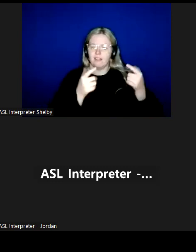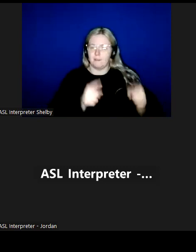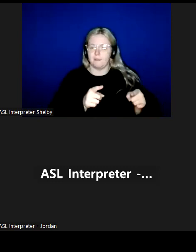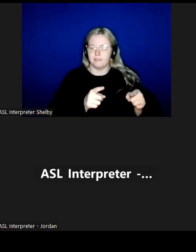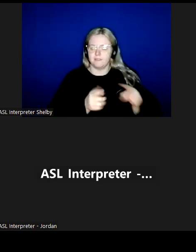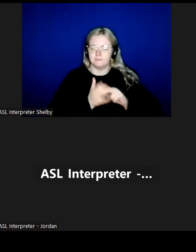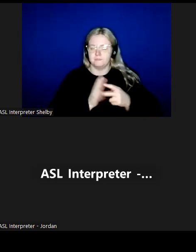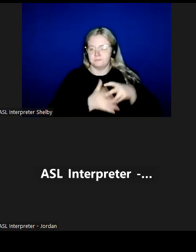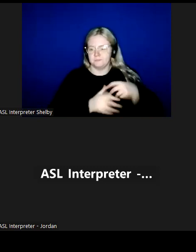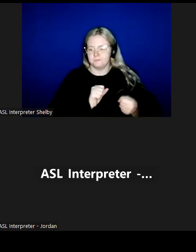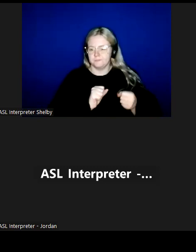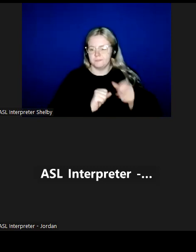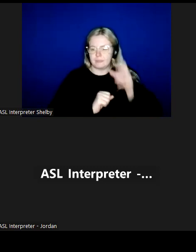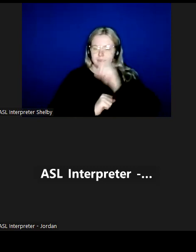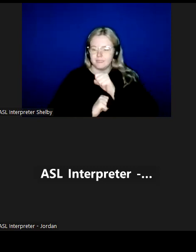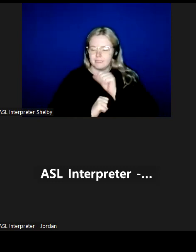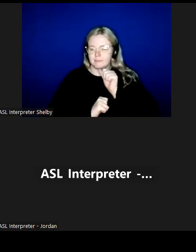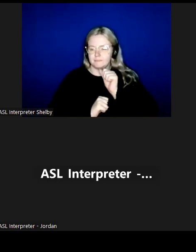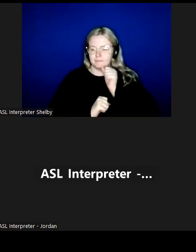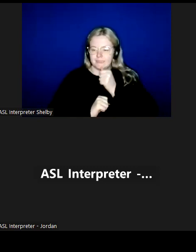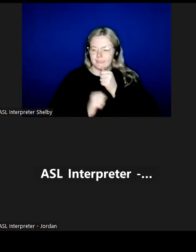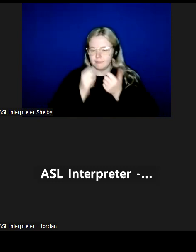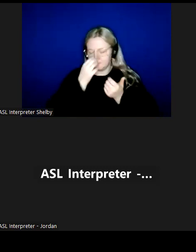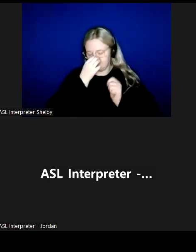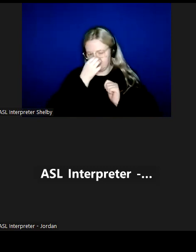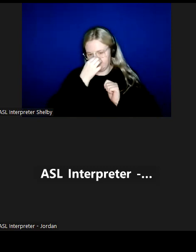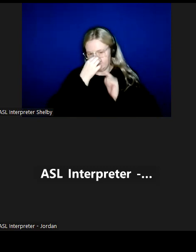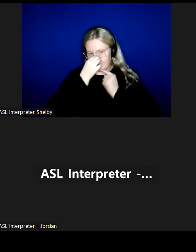think that this is a really nice quote that really speaks to that.